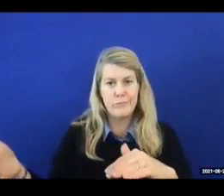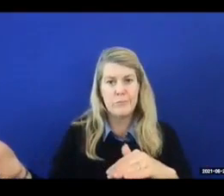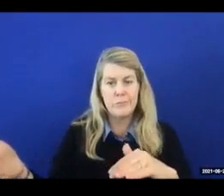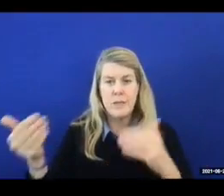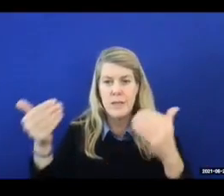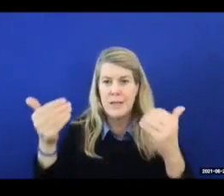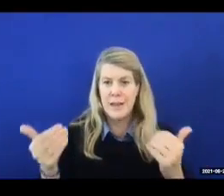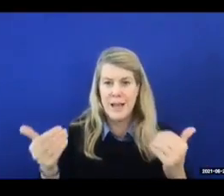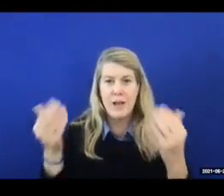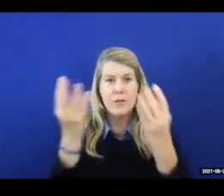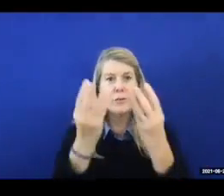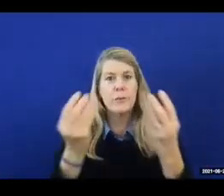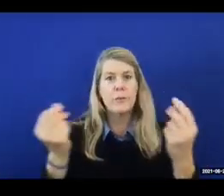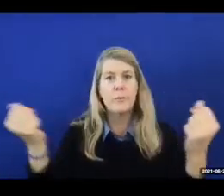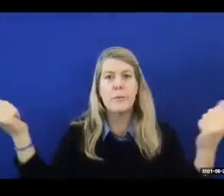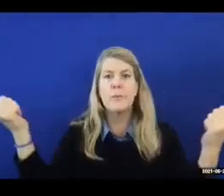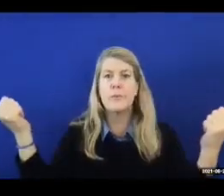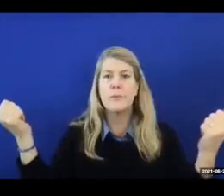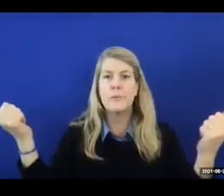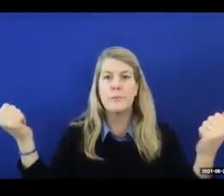this storm is subsiding.